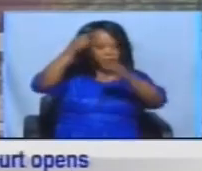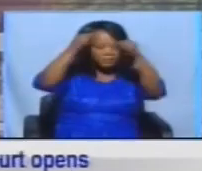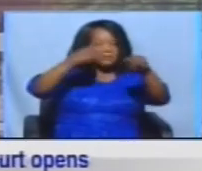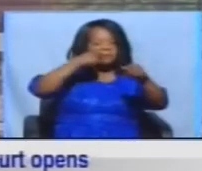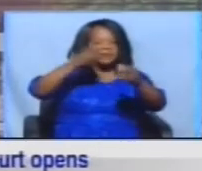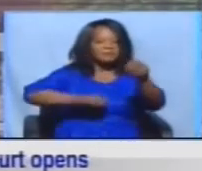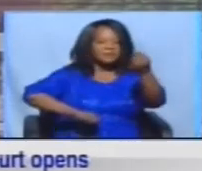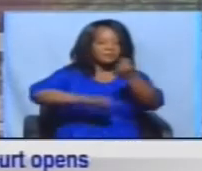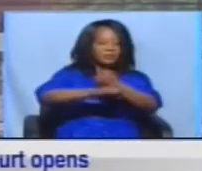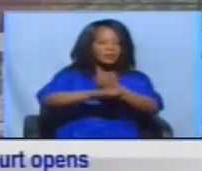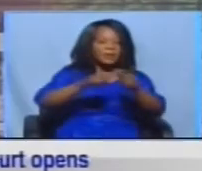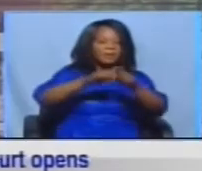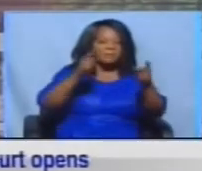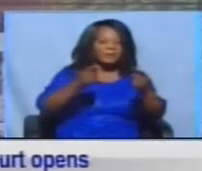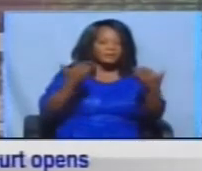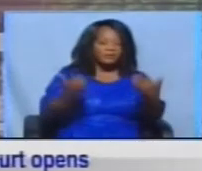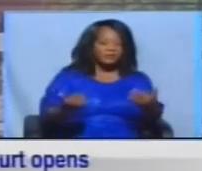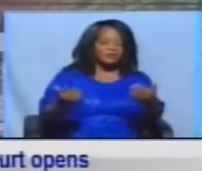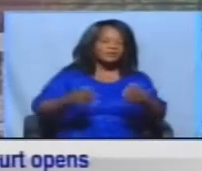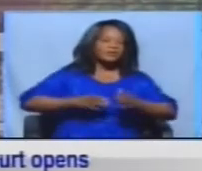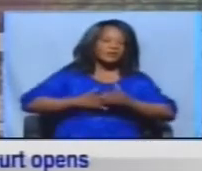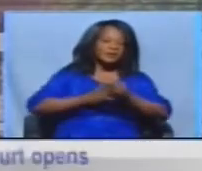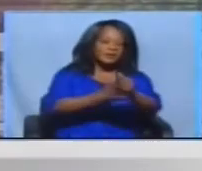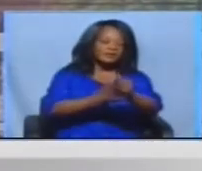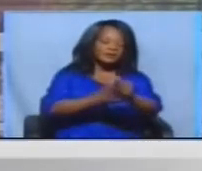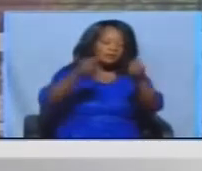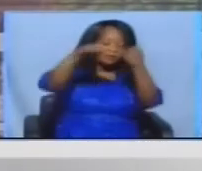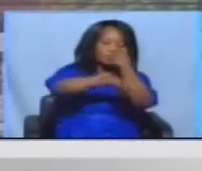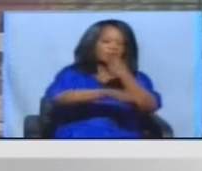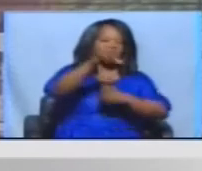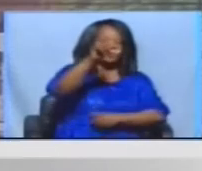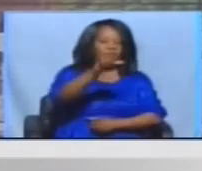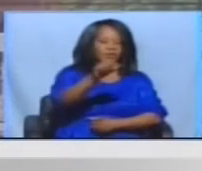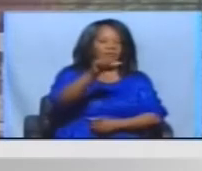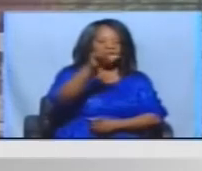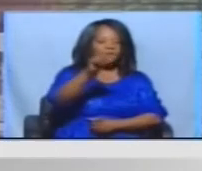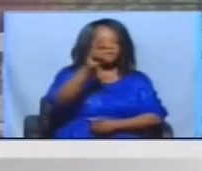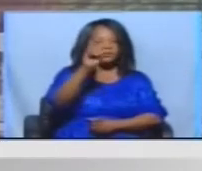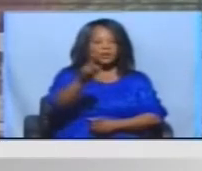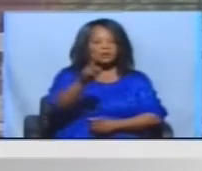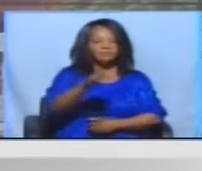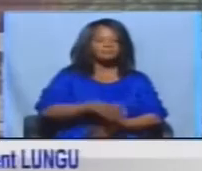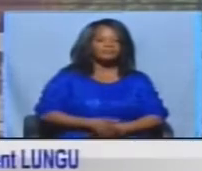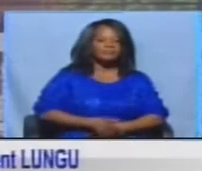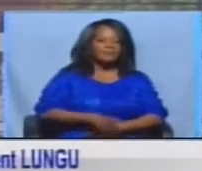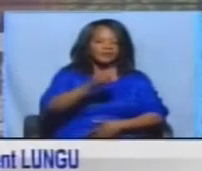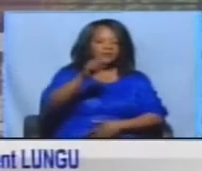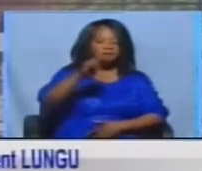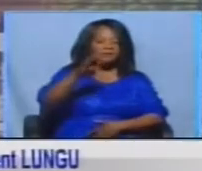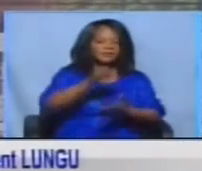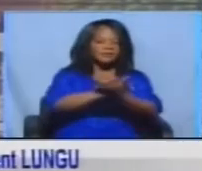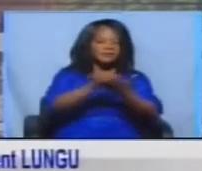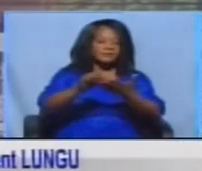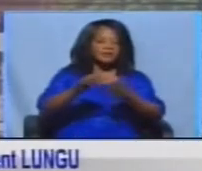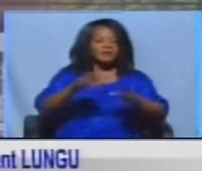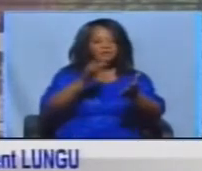he aspires to lead the nation beyond 2021. He said this in a statement released to ZNBC News in